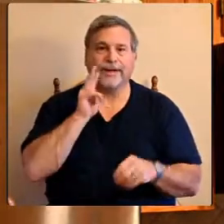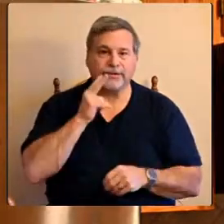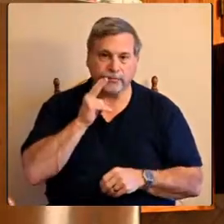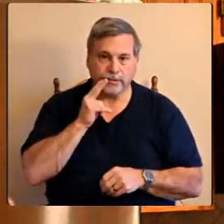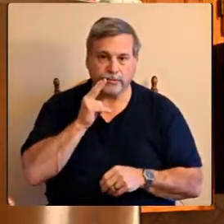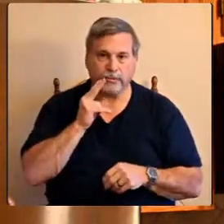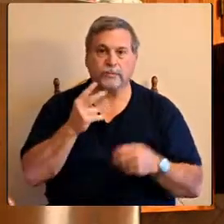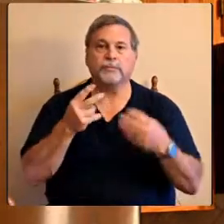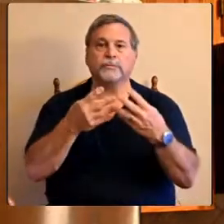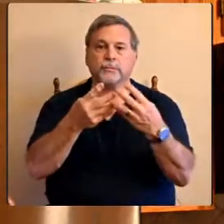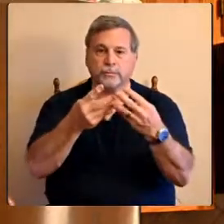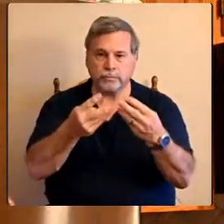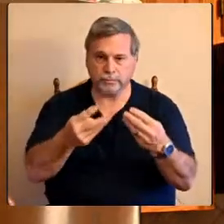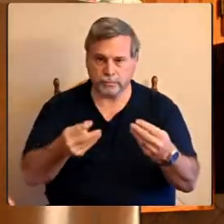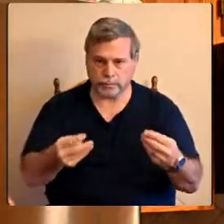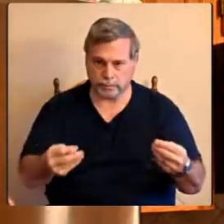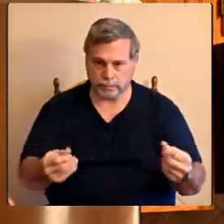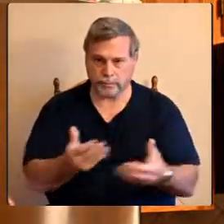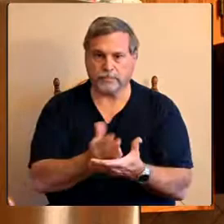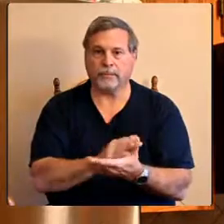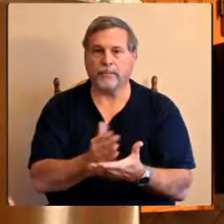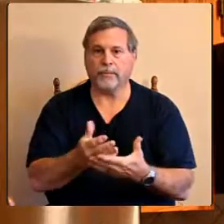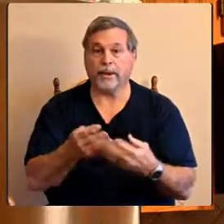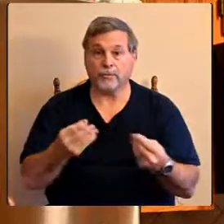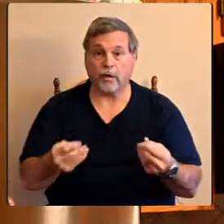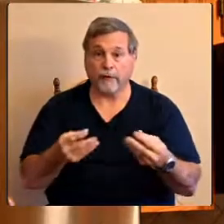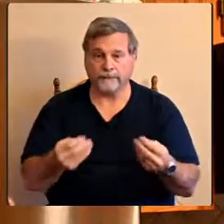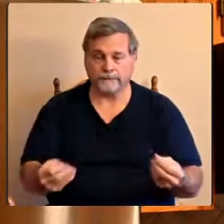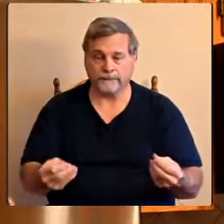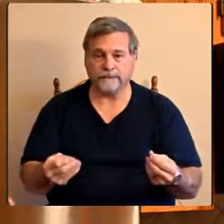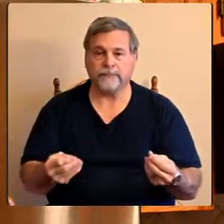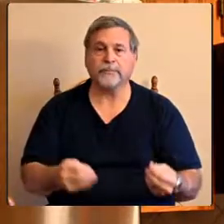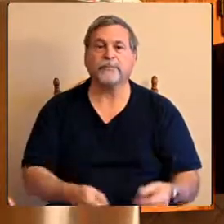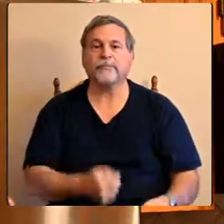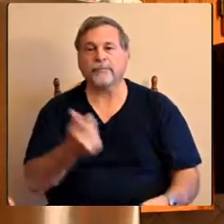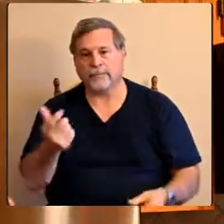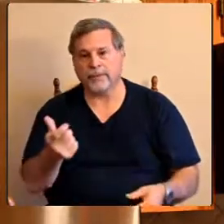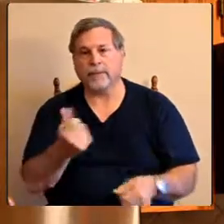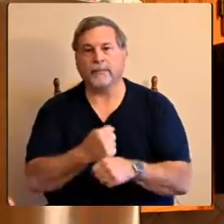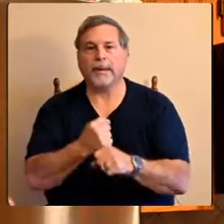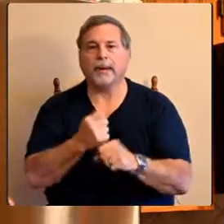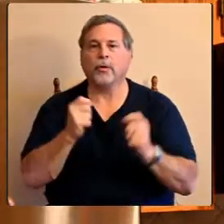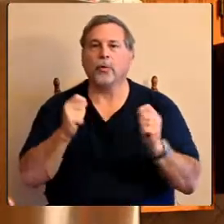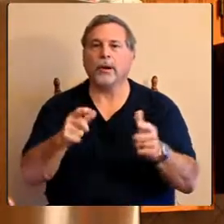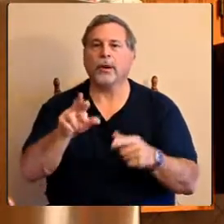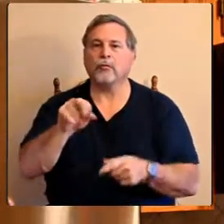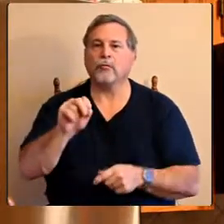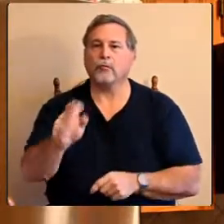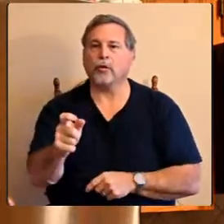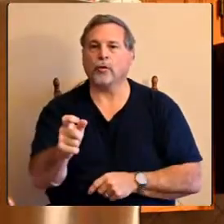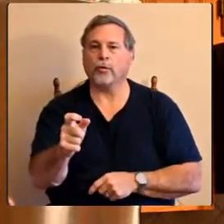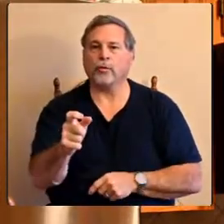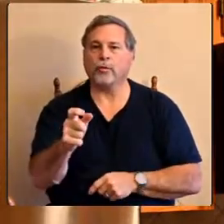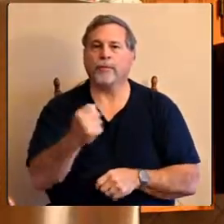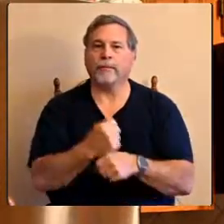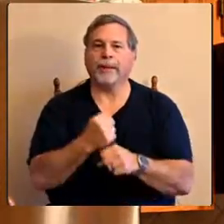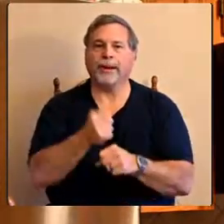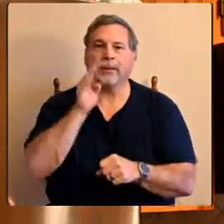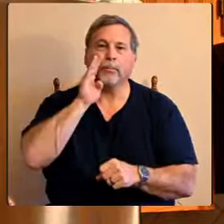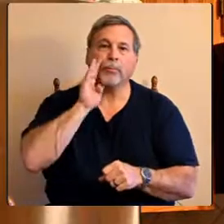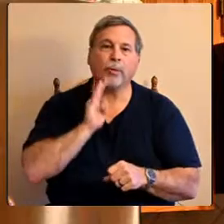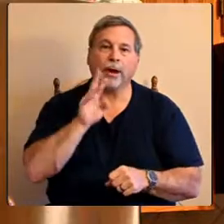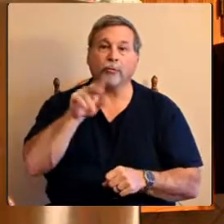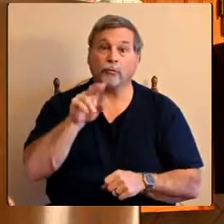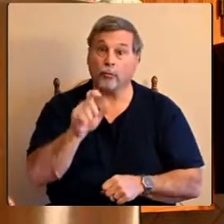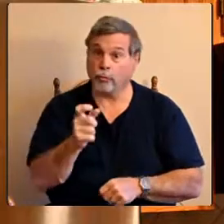vegetables. We sauteed them down so that they were soft, brought them back out, made a quick roux, took the roux, made it into a